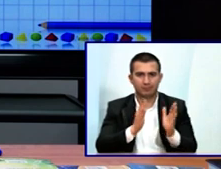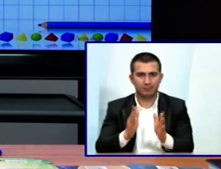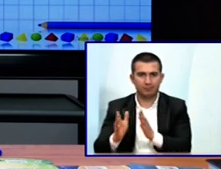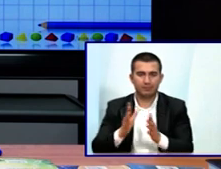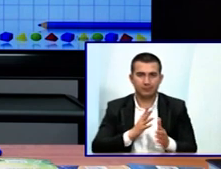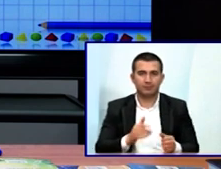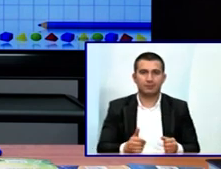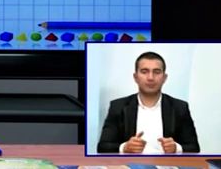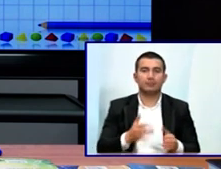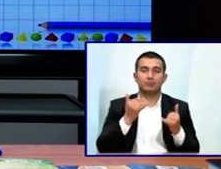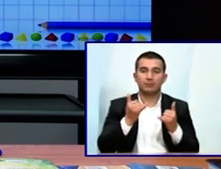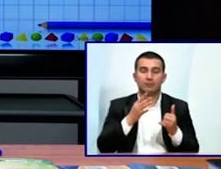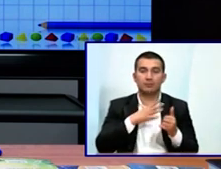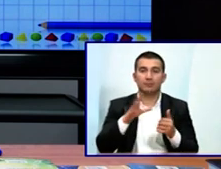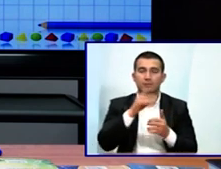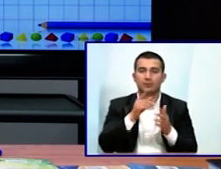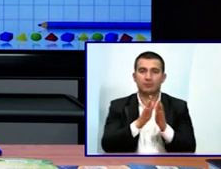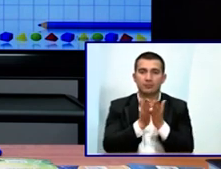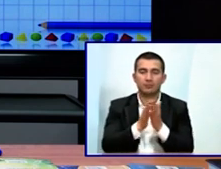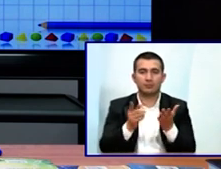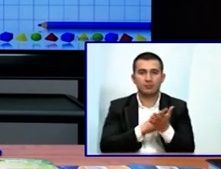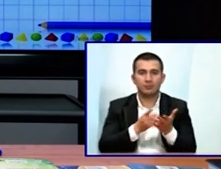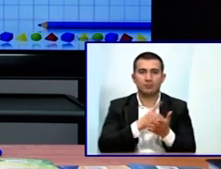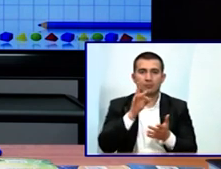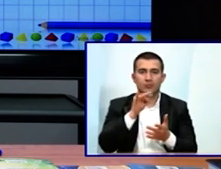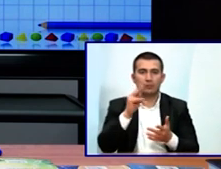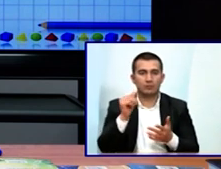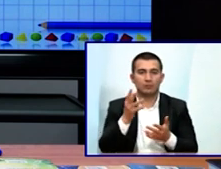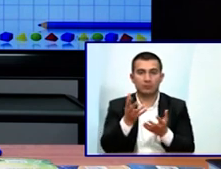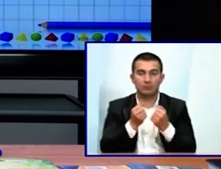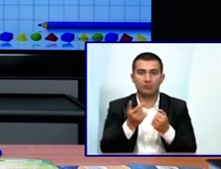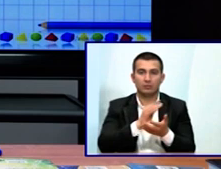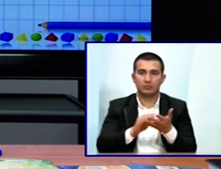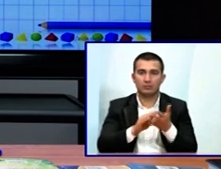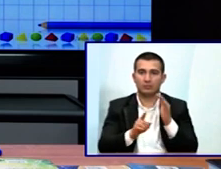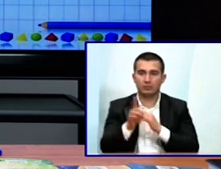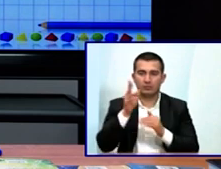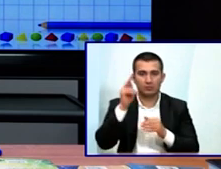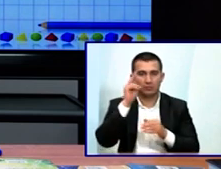Unday bo'lsa, daftar, kitob, ruchkalarimizni olib, bugungi darsimizni boshlaymiz.